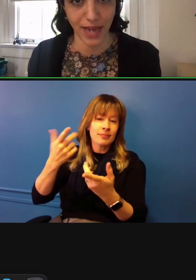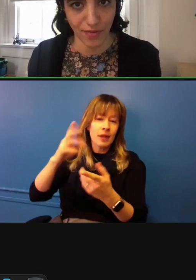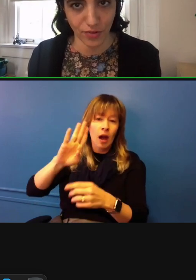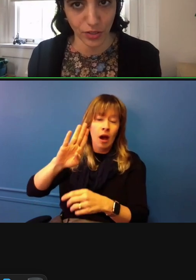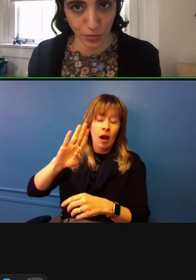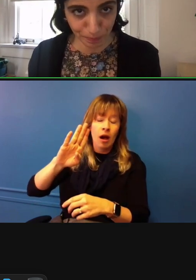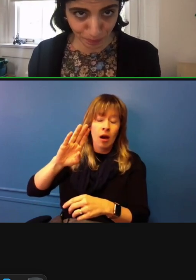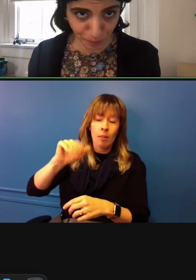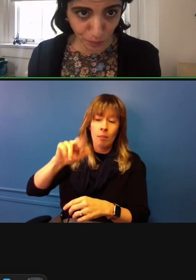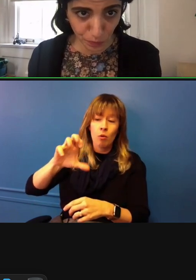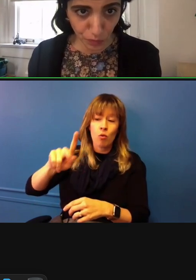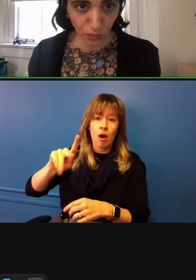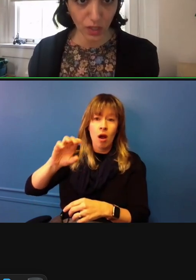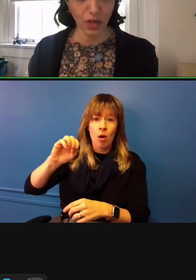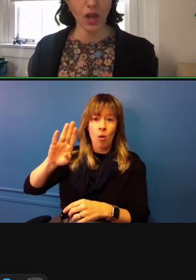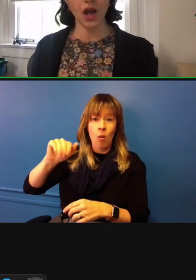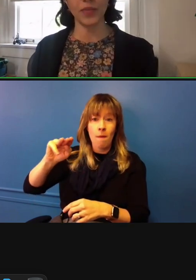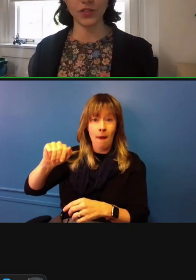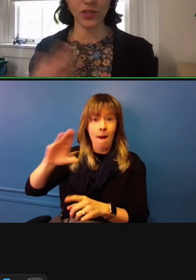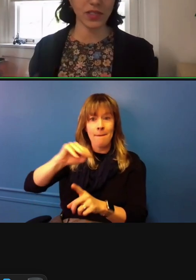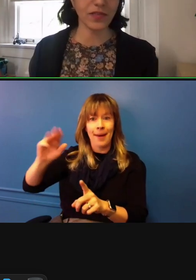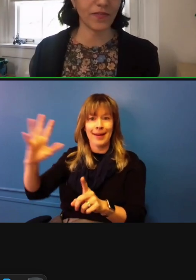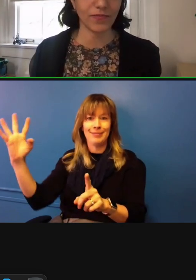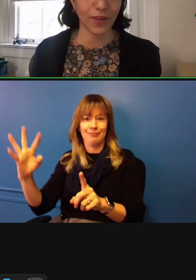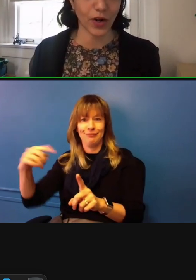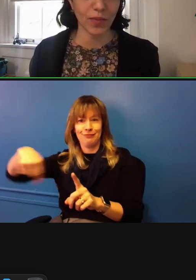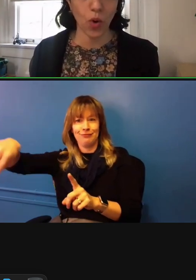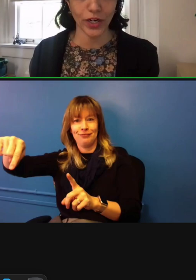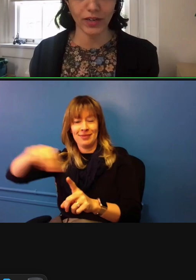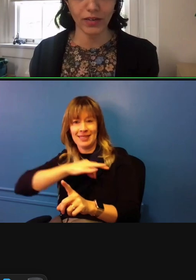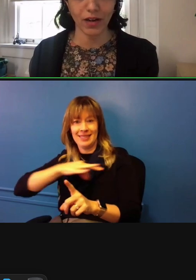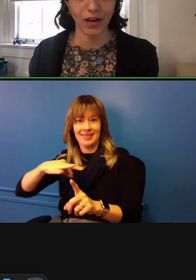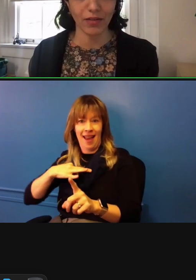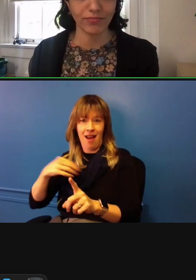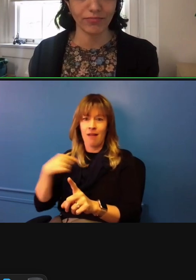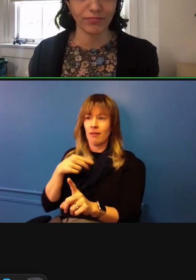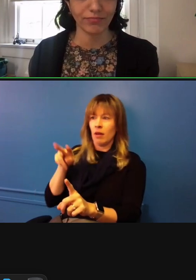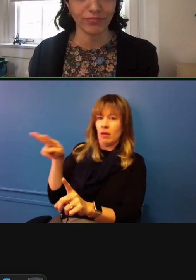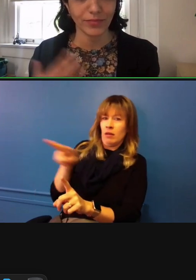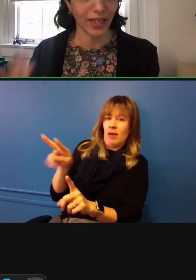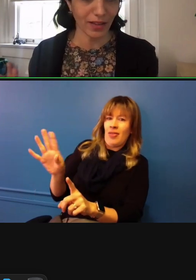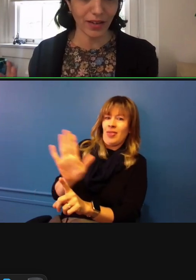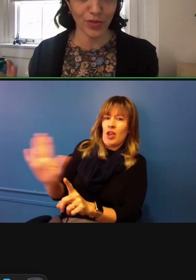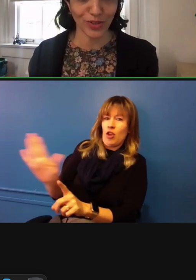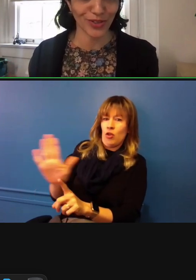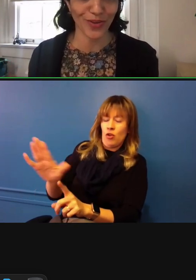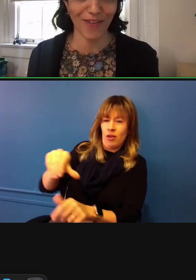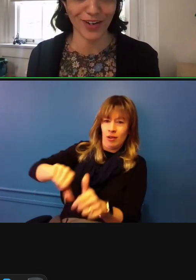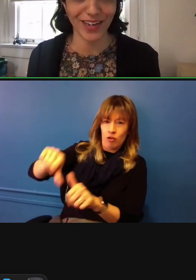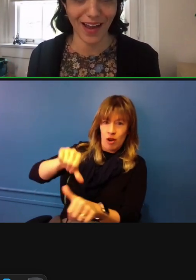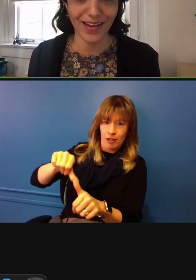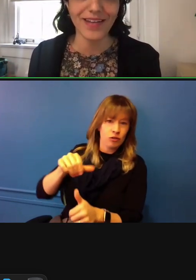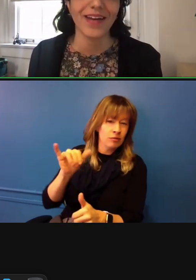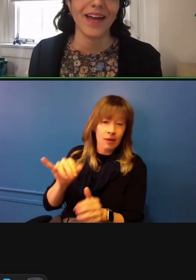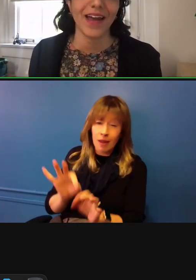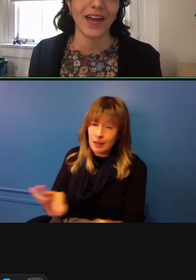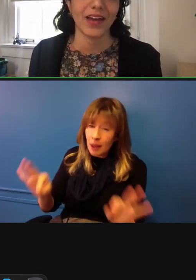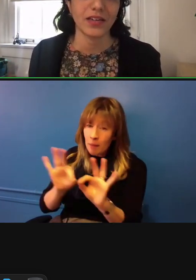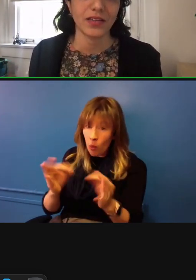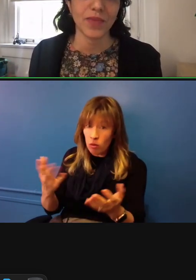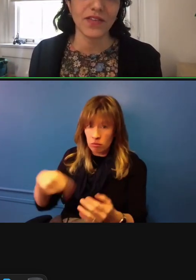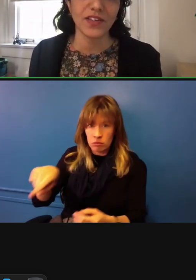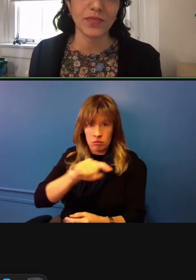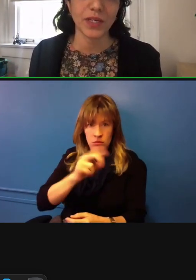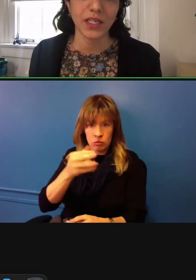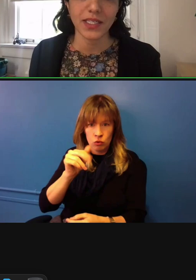and his staffers. And so this is a very important thing that humans do every day.